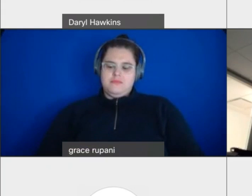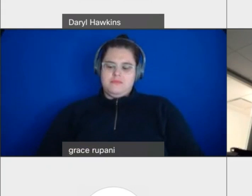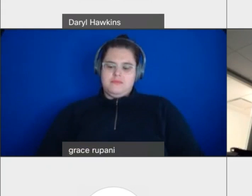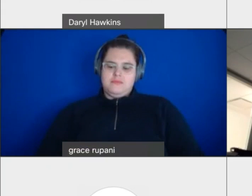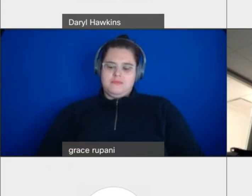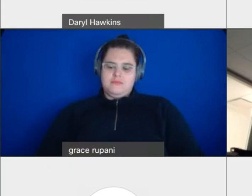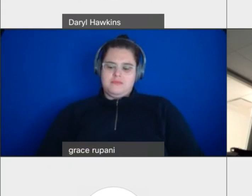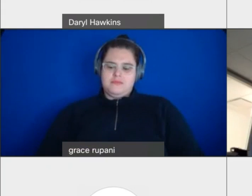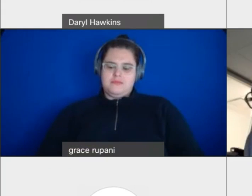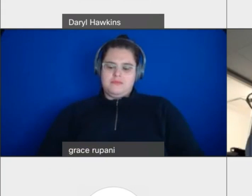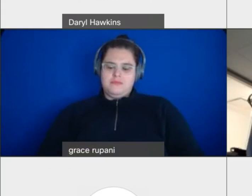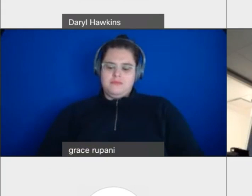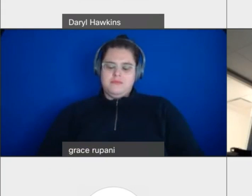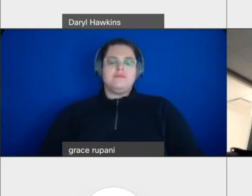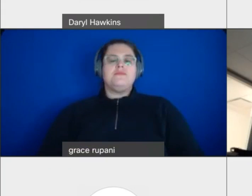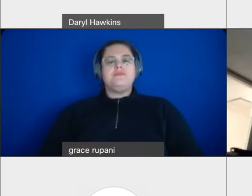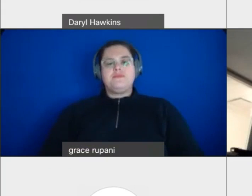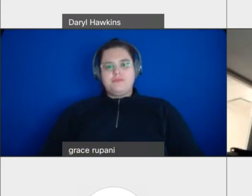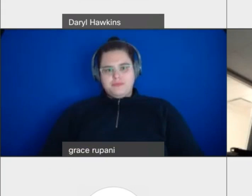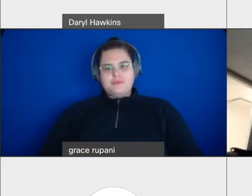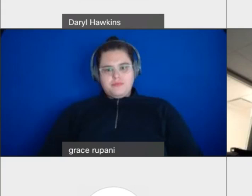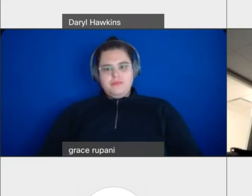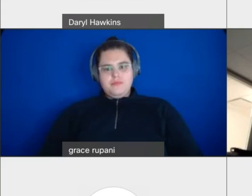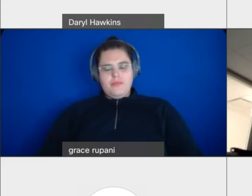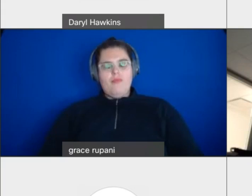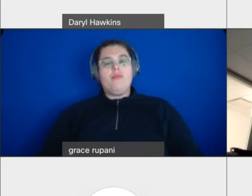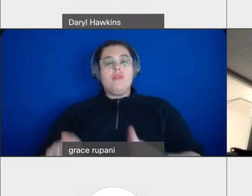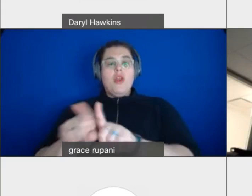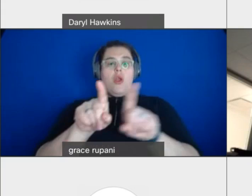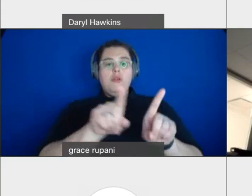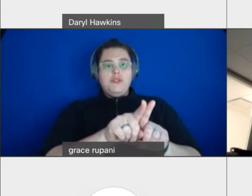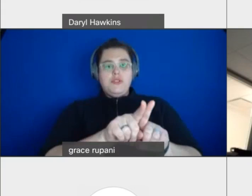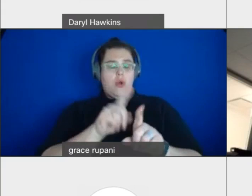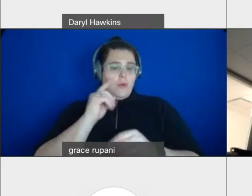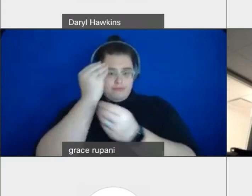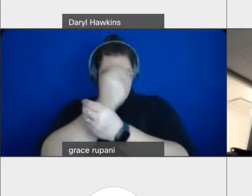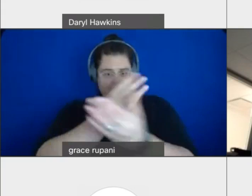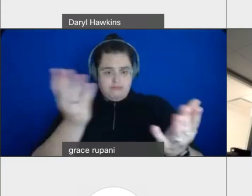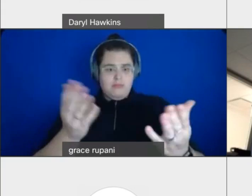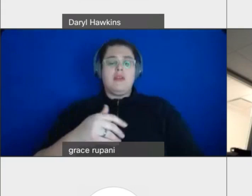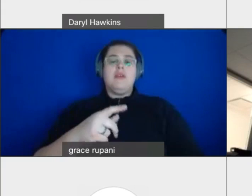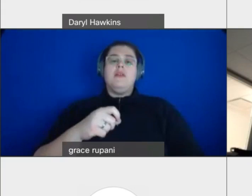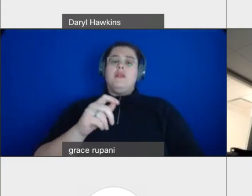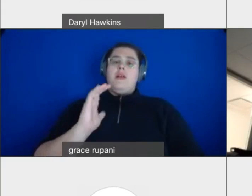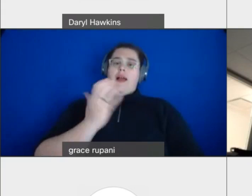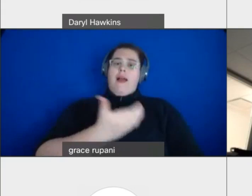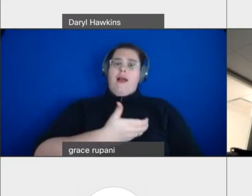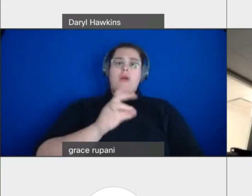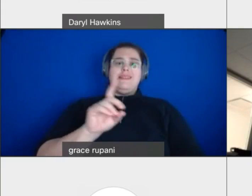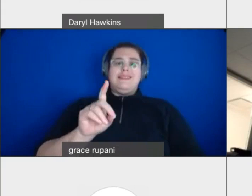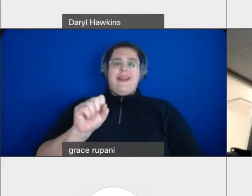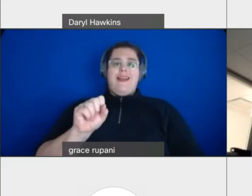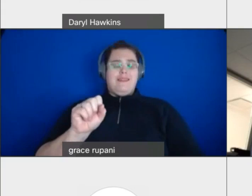And I will also just like to say that DDS is having its performance hearing, and that will